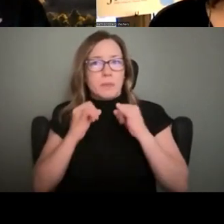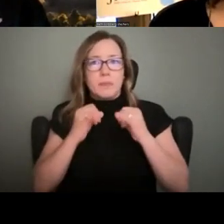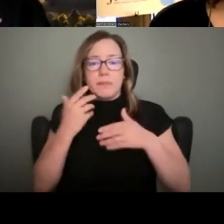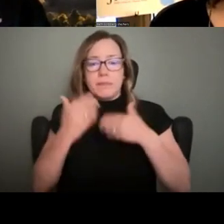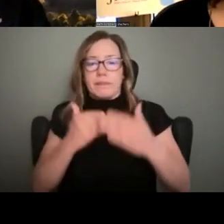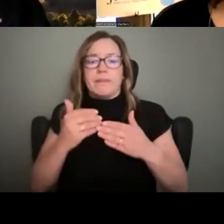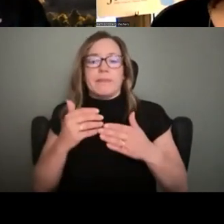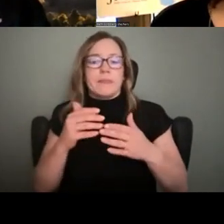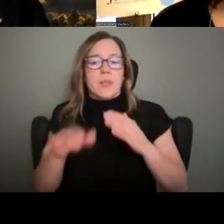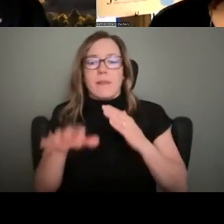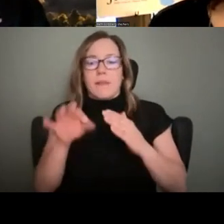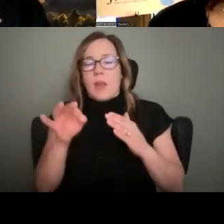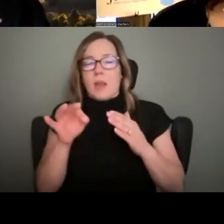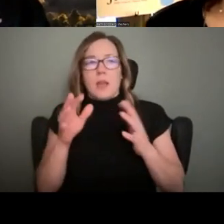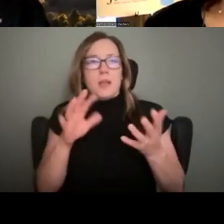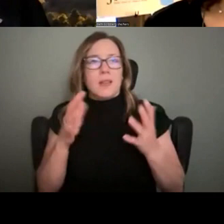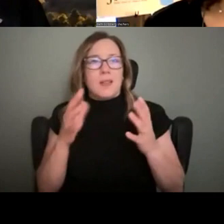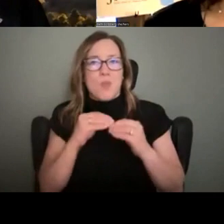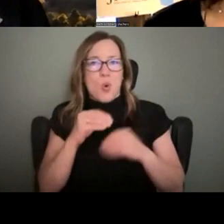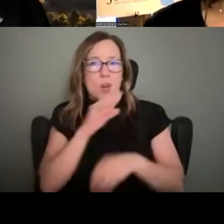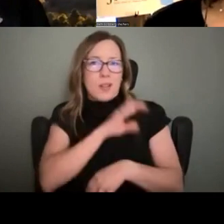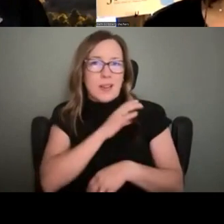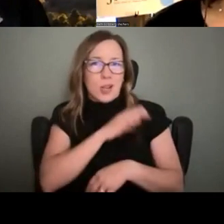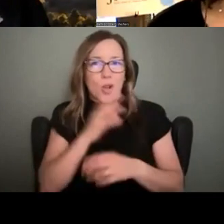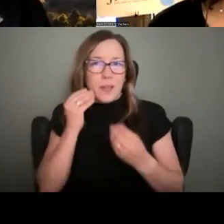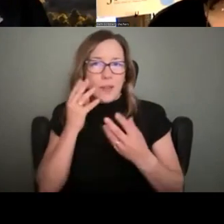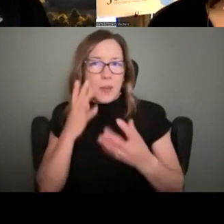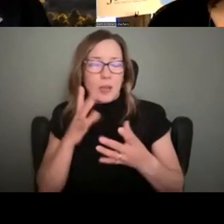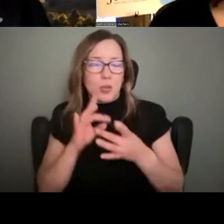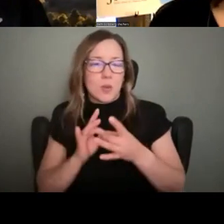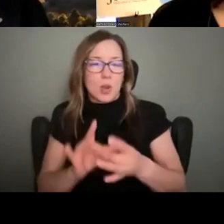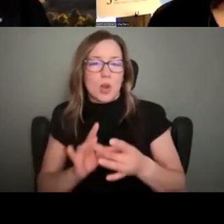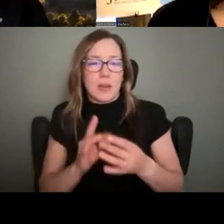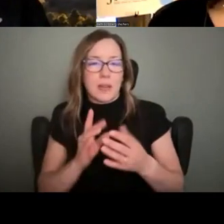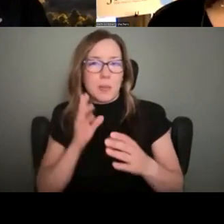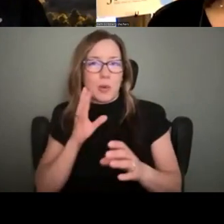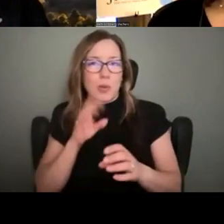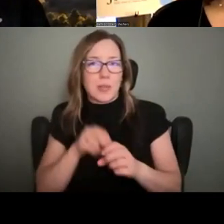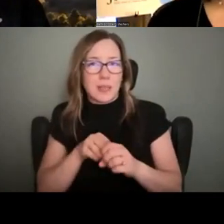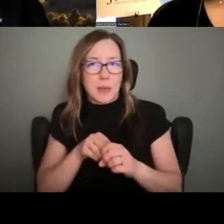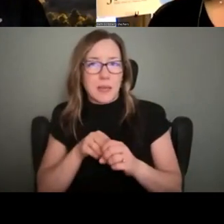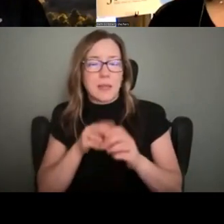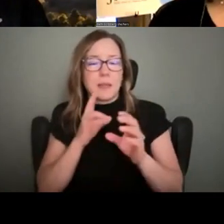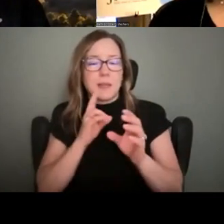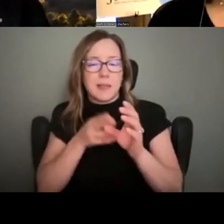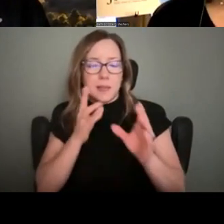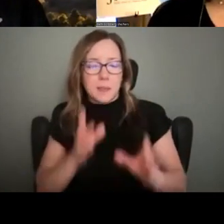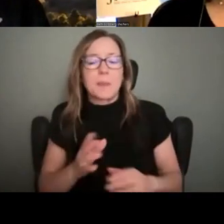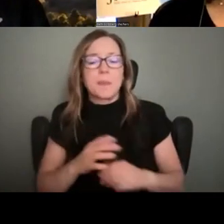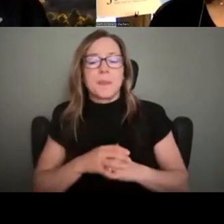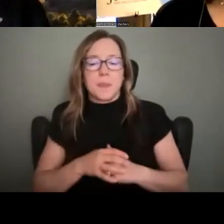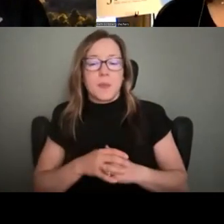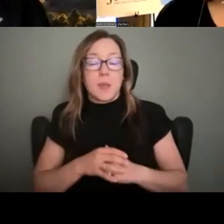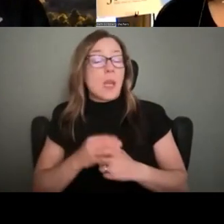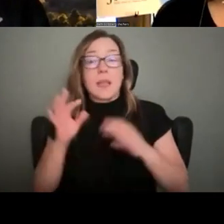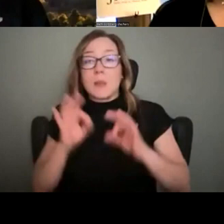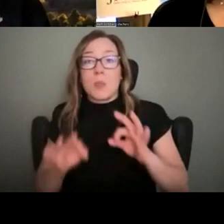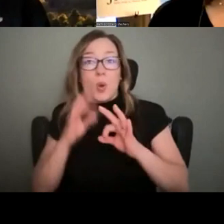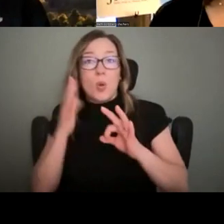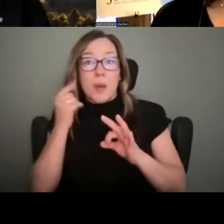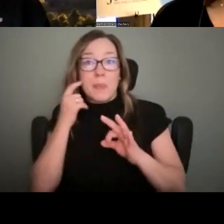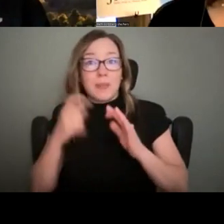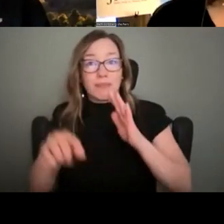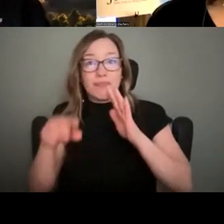out kind of more clinical information about the participant. And it's important because there is so much stigma